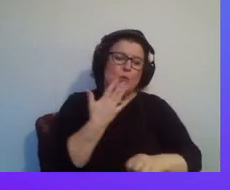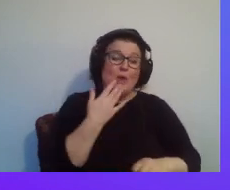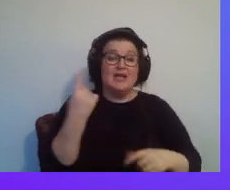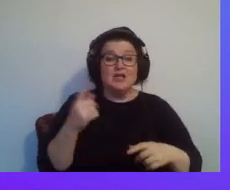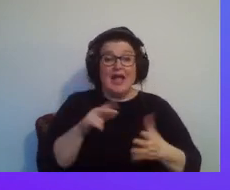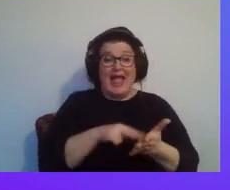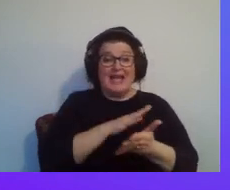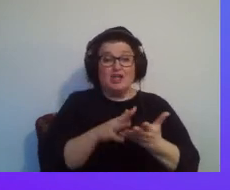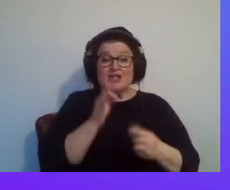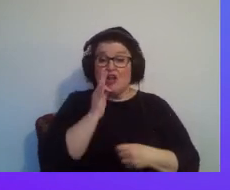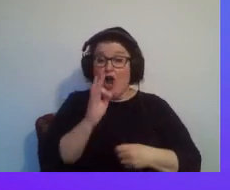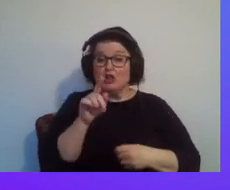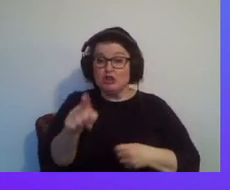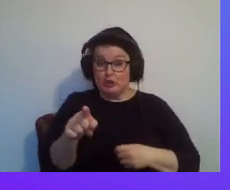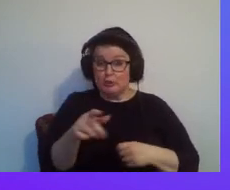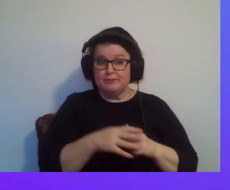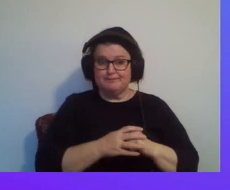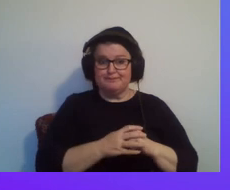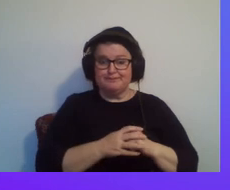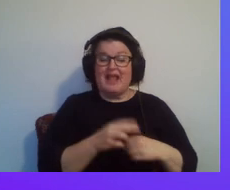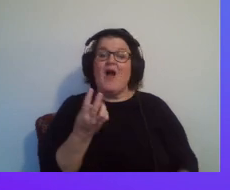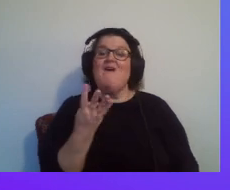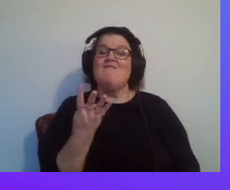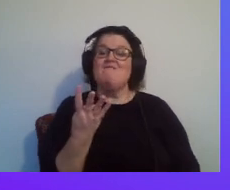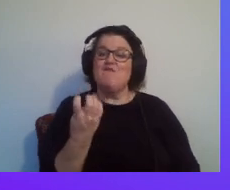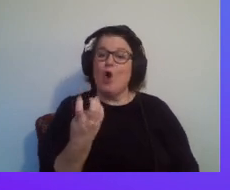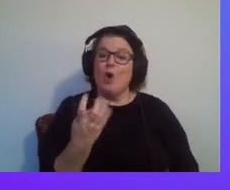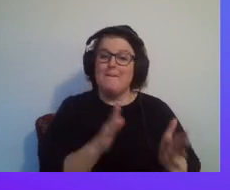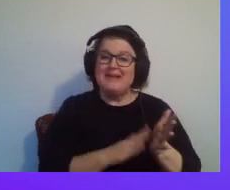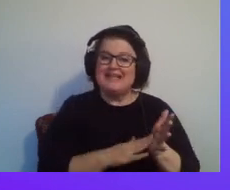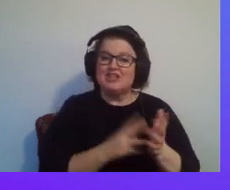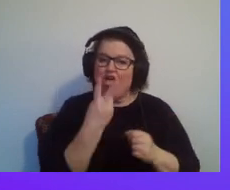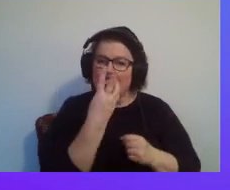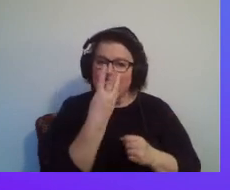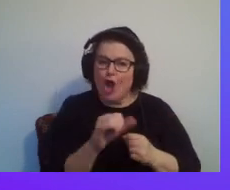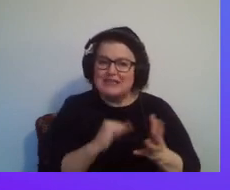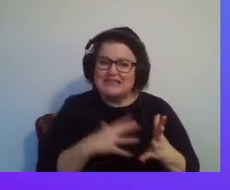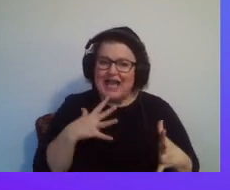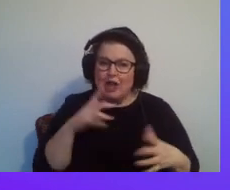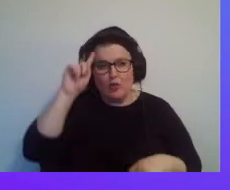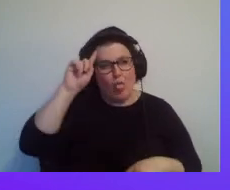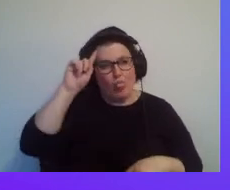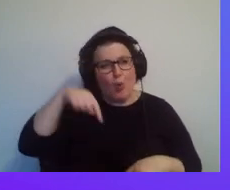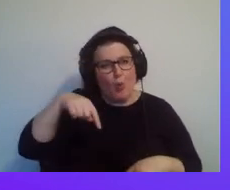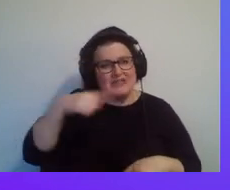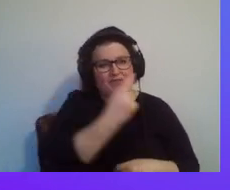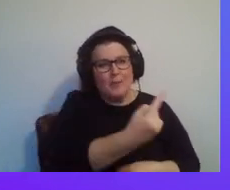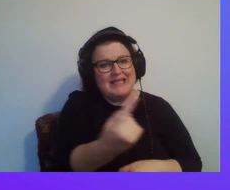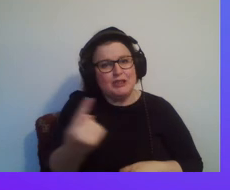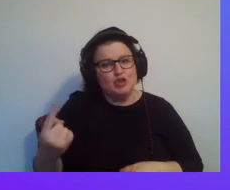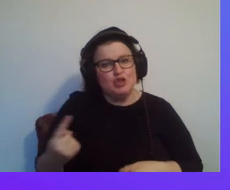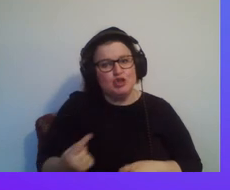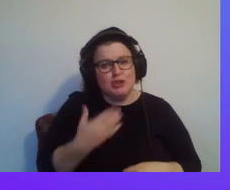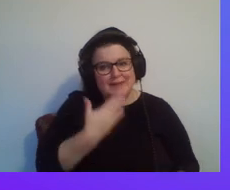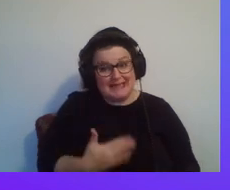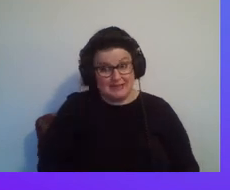Thank you. We have 4 minutes left. I'm going to go around the room just for some 30-second thought, if I may. So I want to